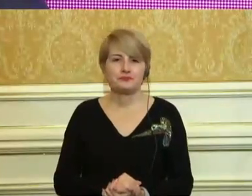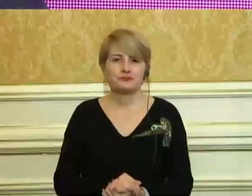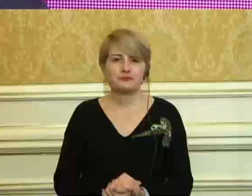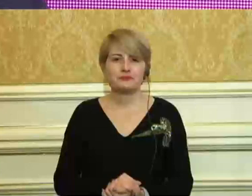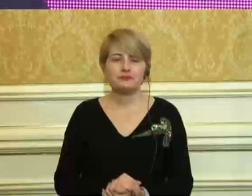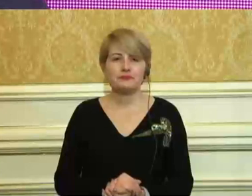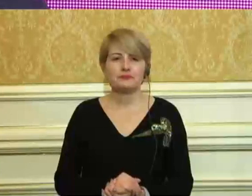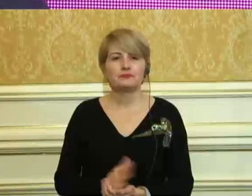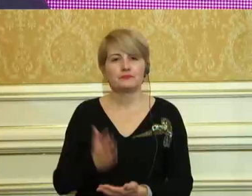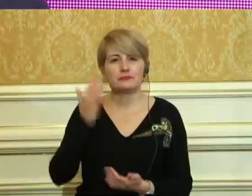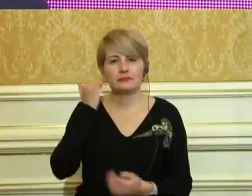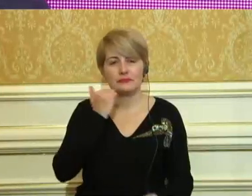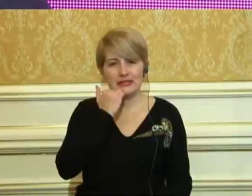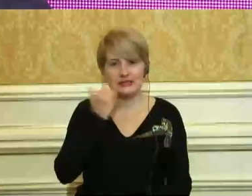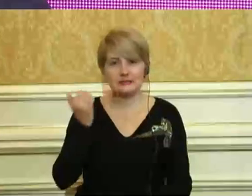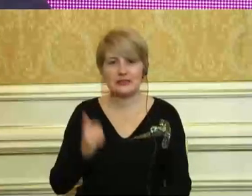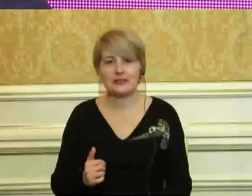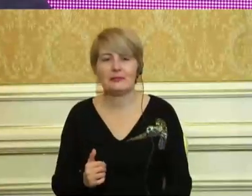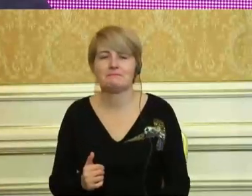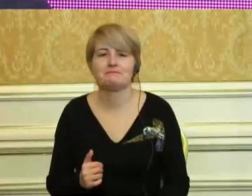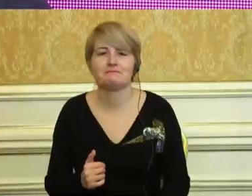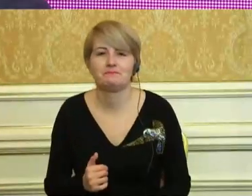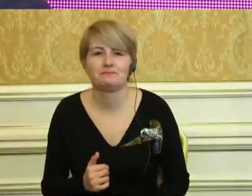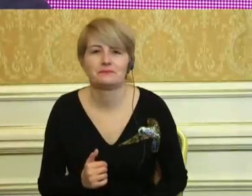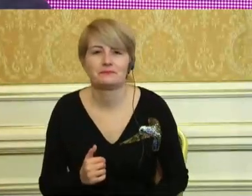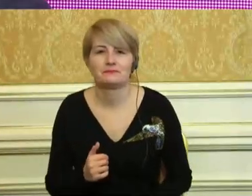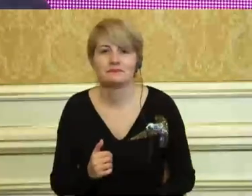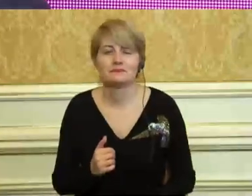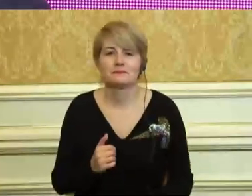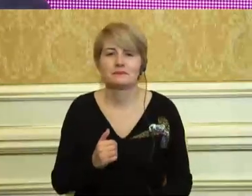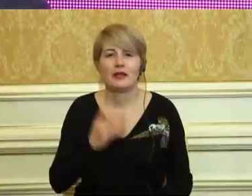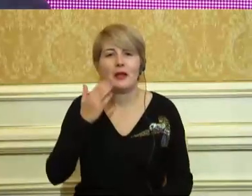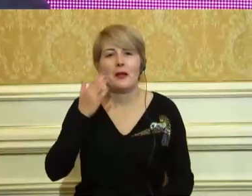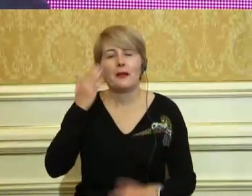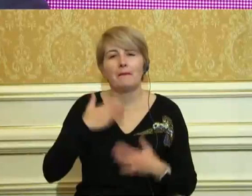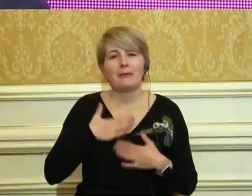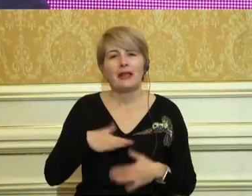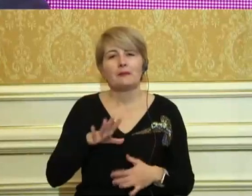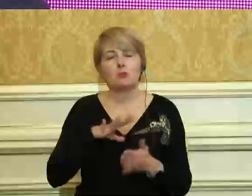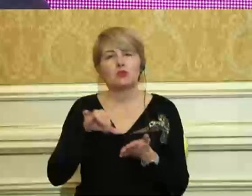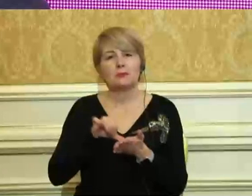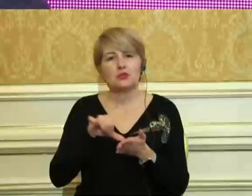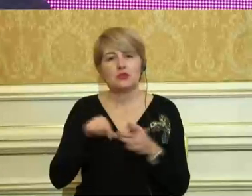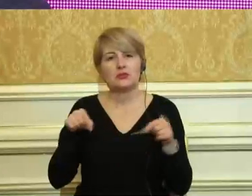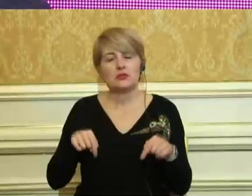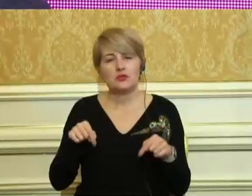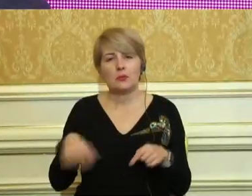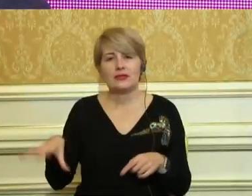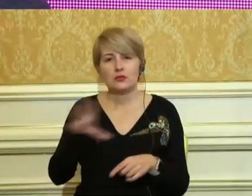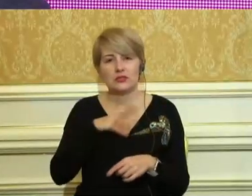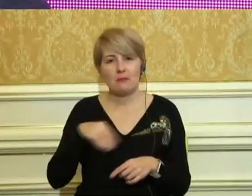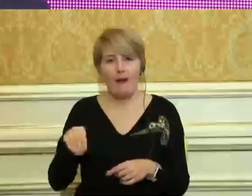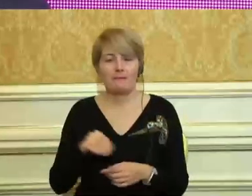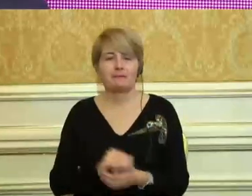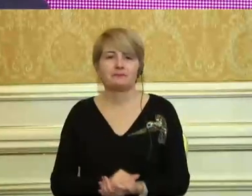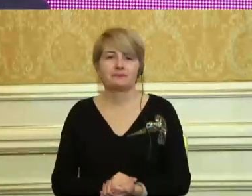you in advance. It's a real pleasure to be here with all of you today. Velika čest buti tu s